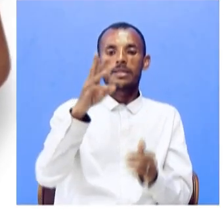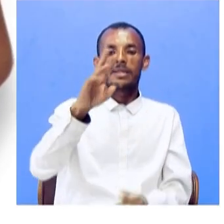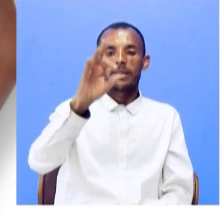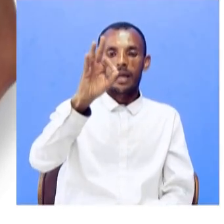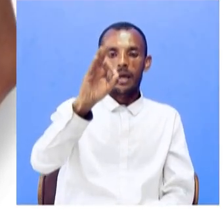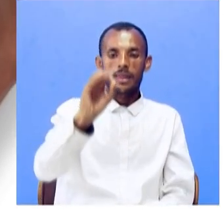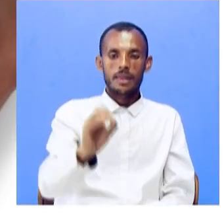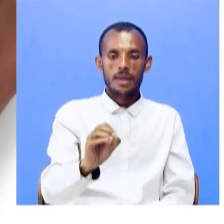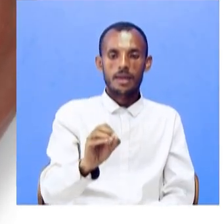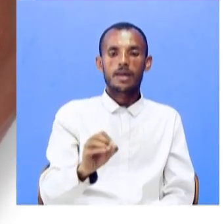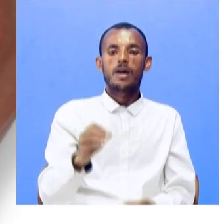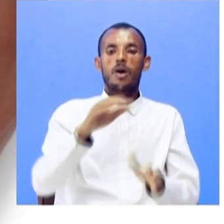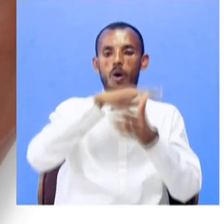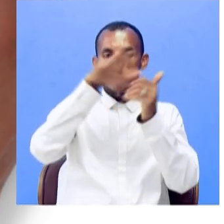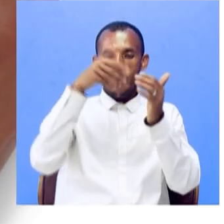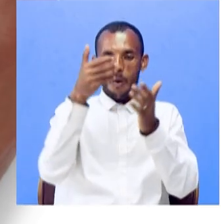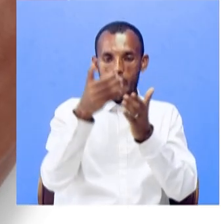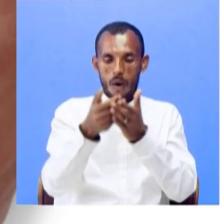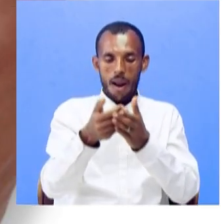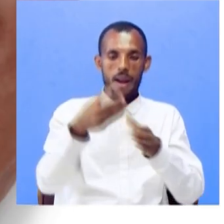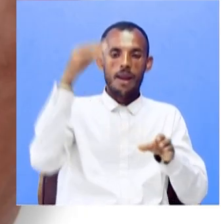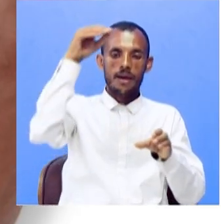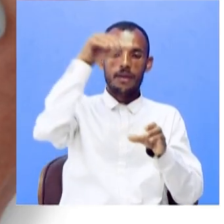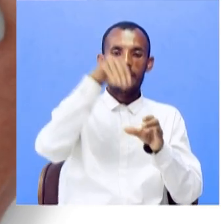all interior angles